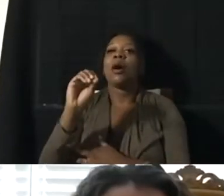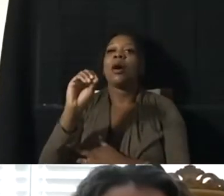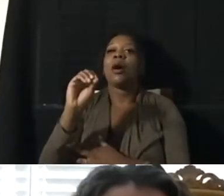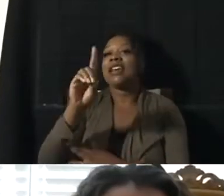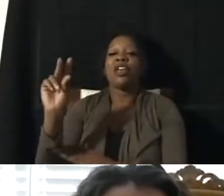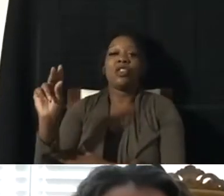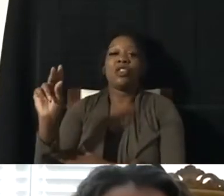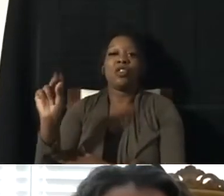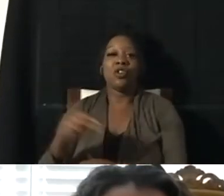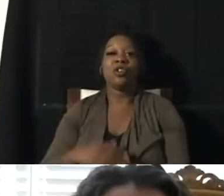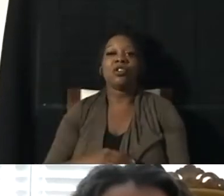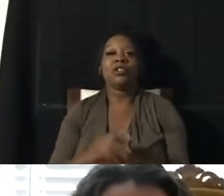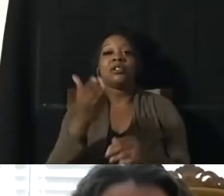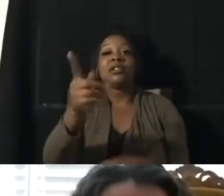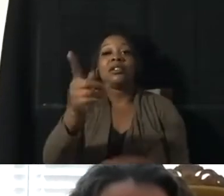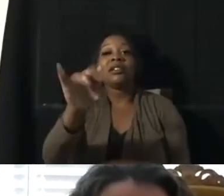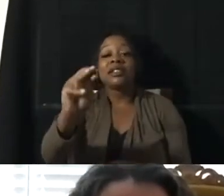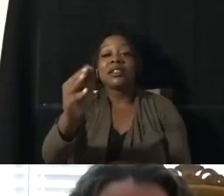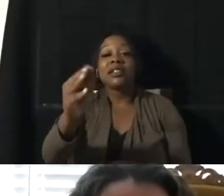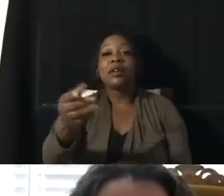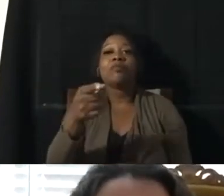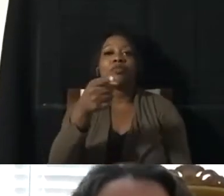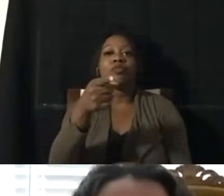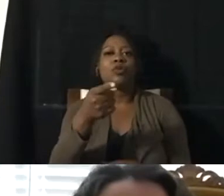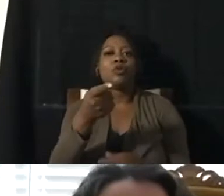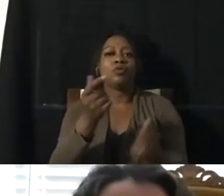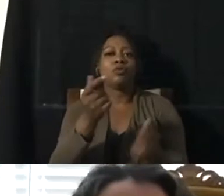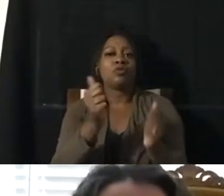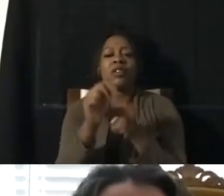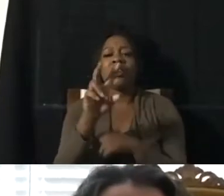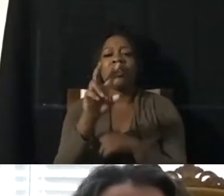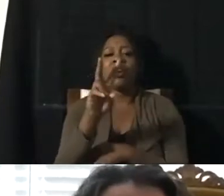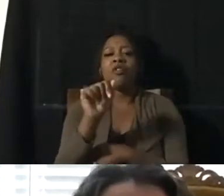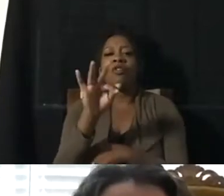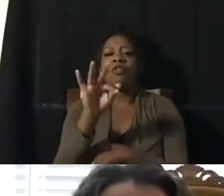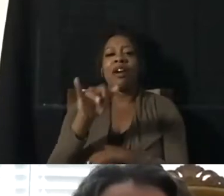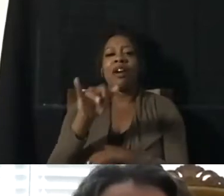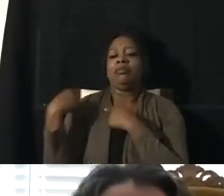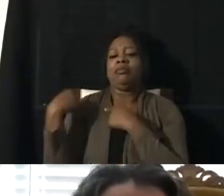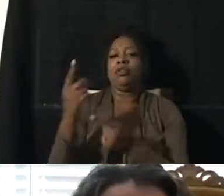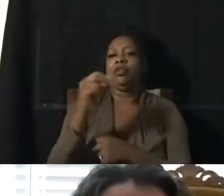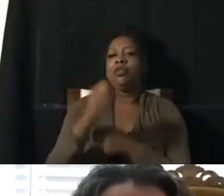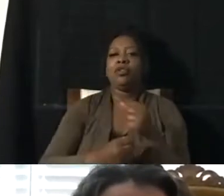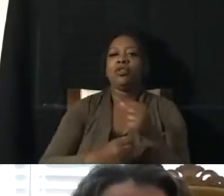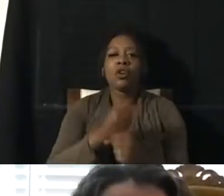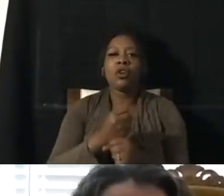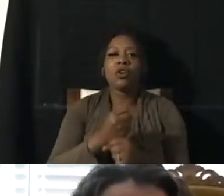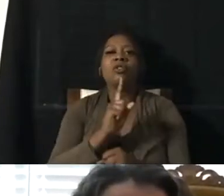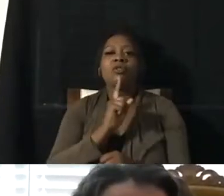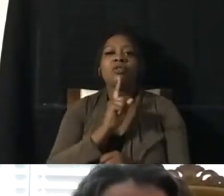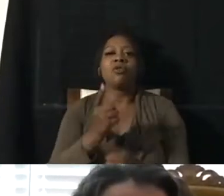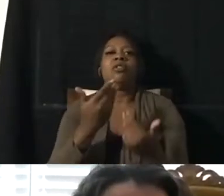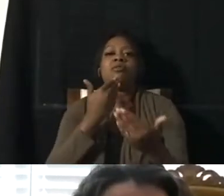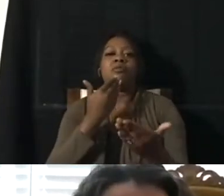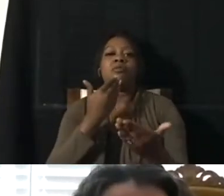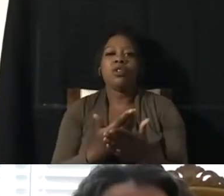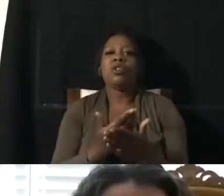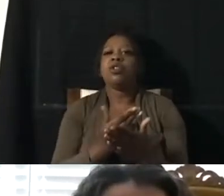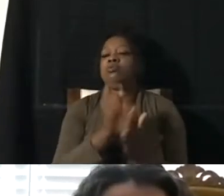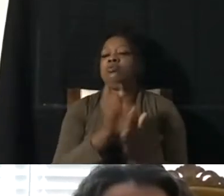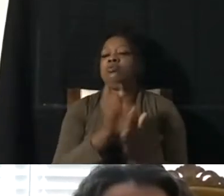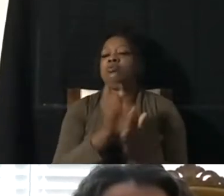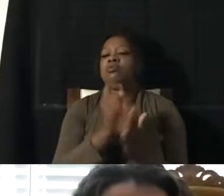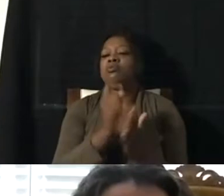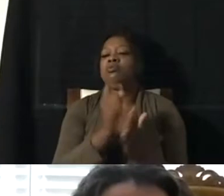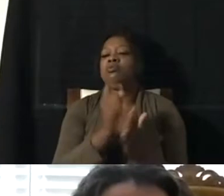You've been at Variety for more than 30 years and have had a really distinguished journalism career. Why, in your opinion, are people with